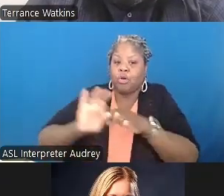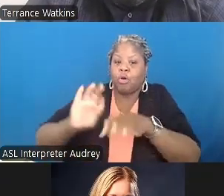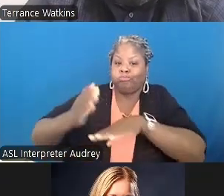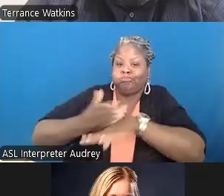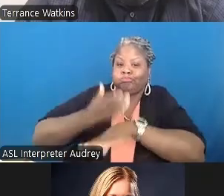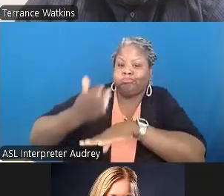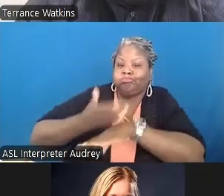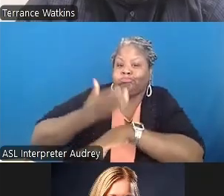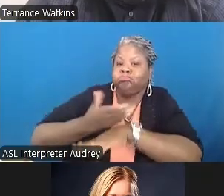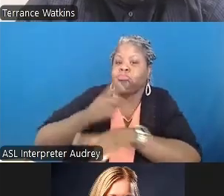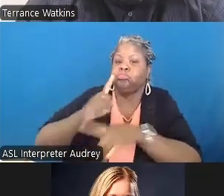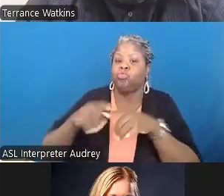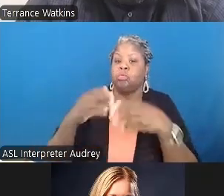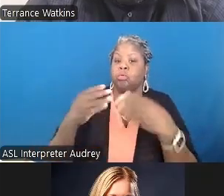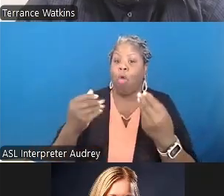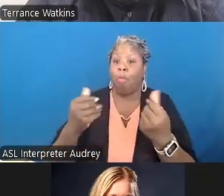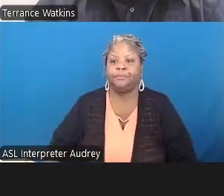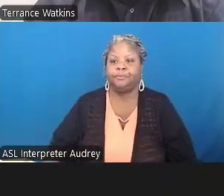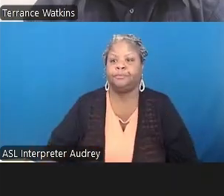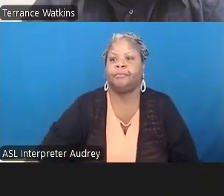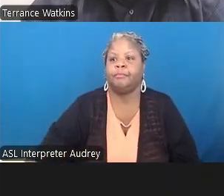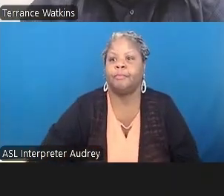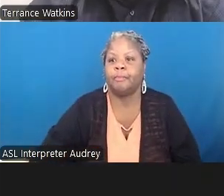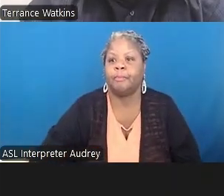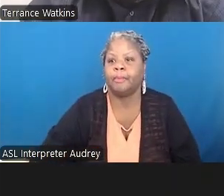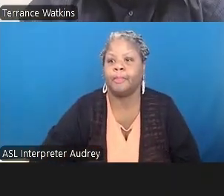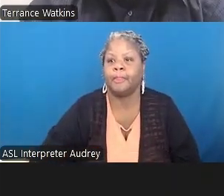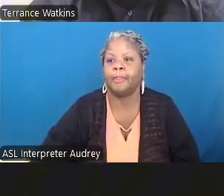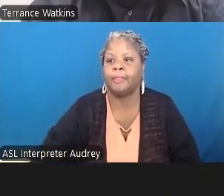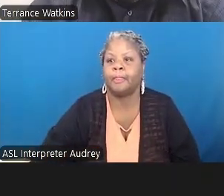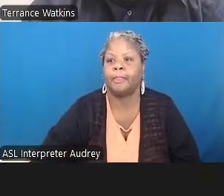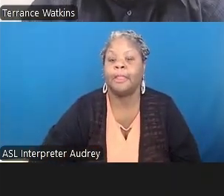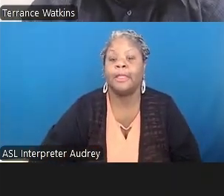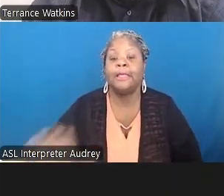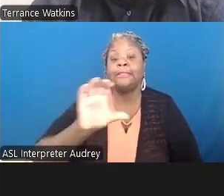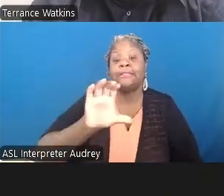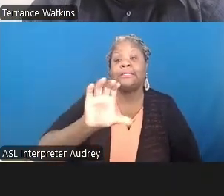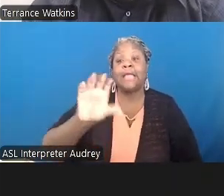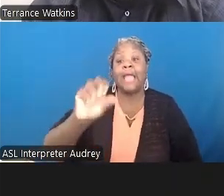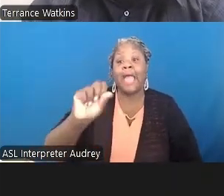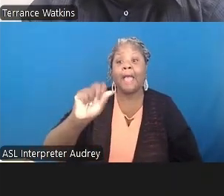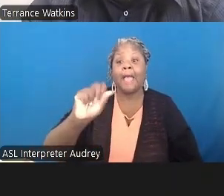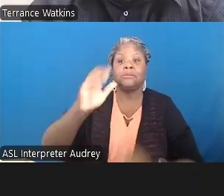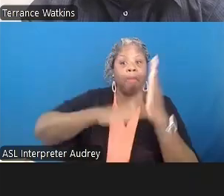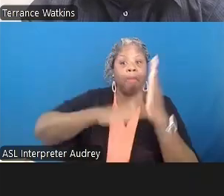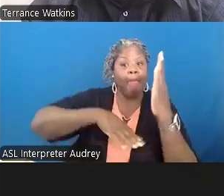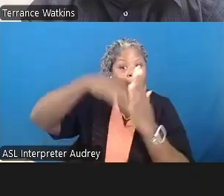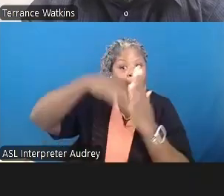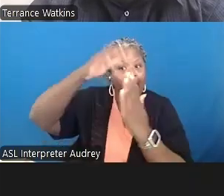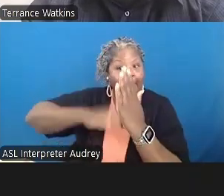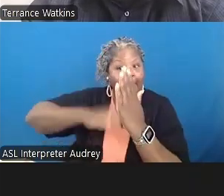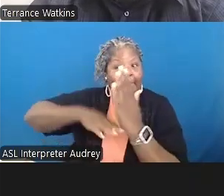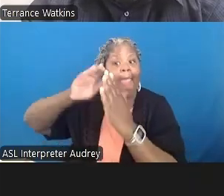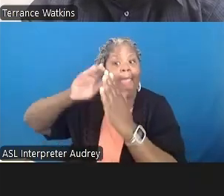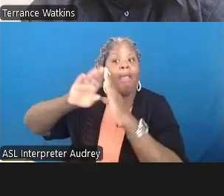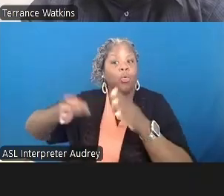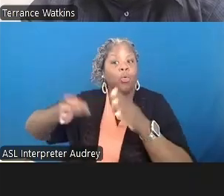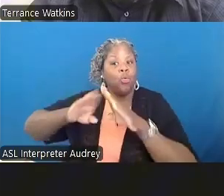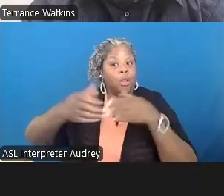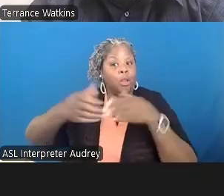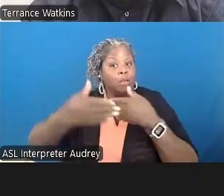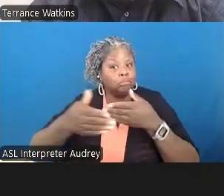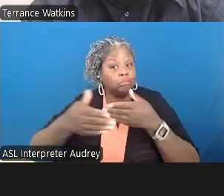property. With the Day One funding, CCS was able to paint the units, replace